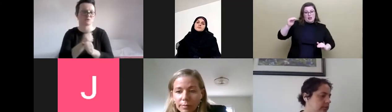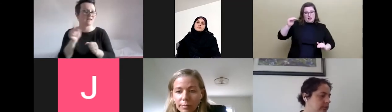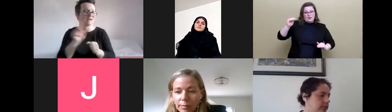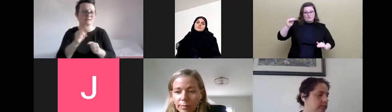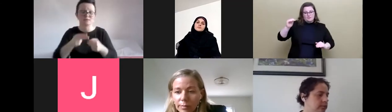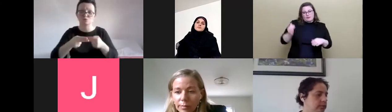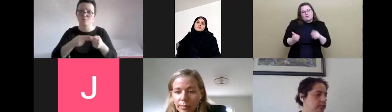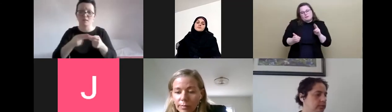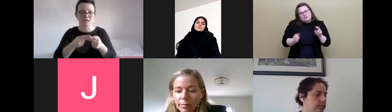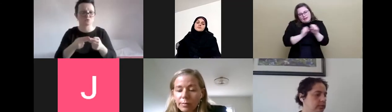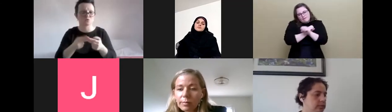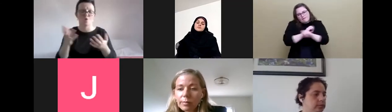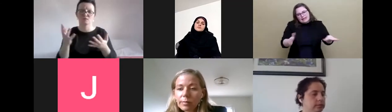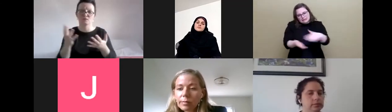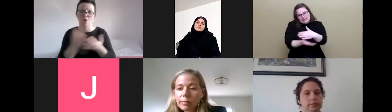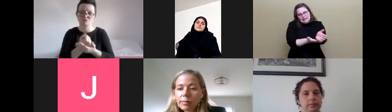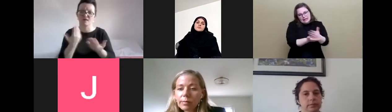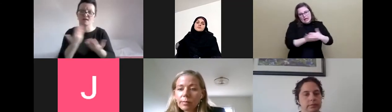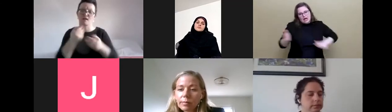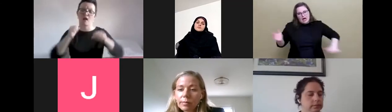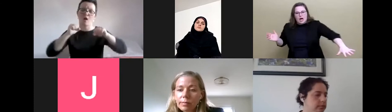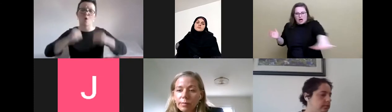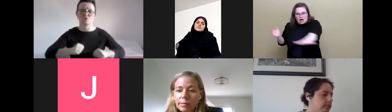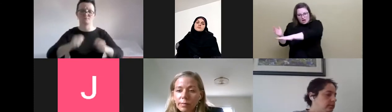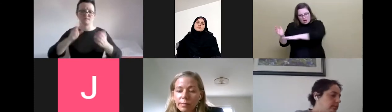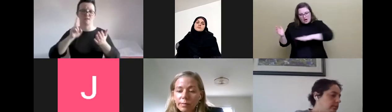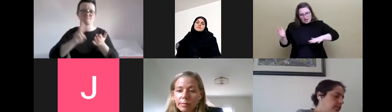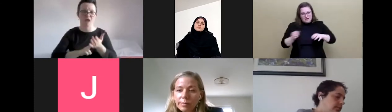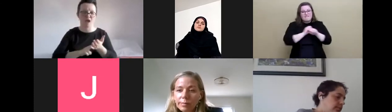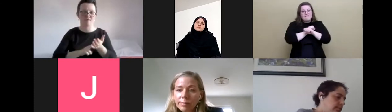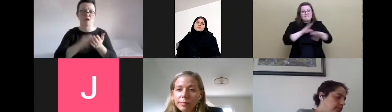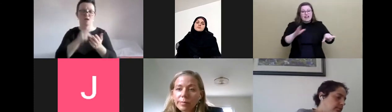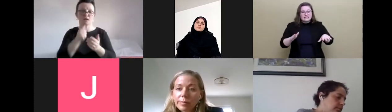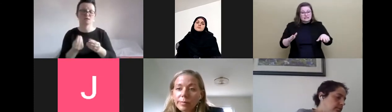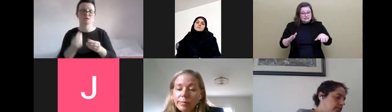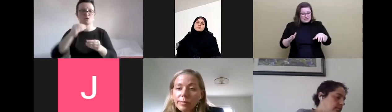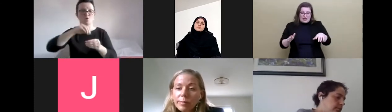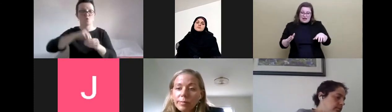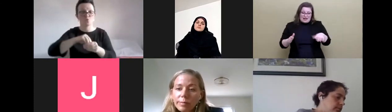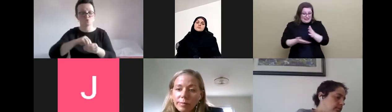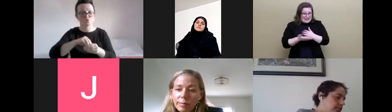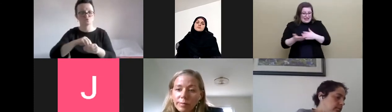most part of the territory of Bosnia and Herzegovina, they are not even close to